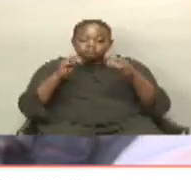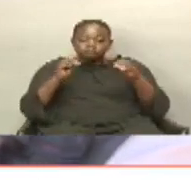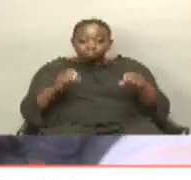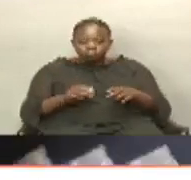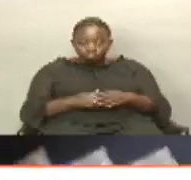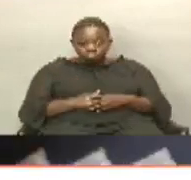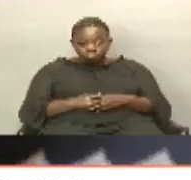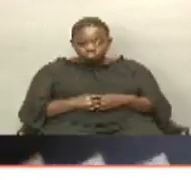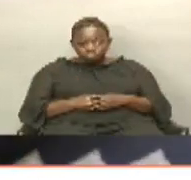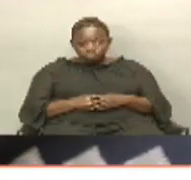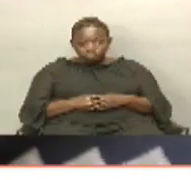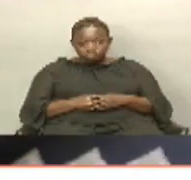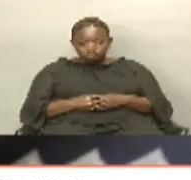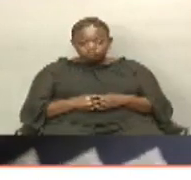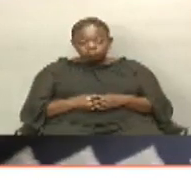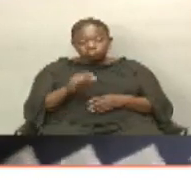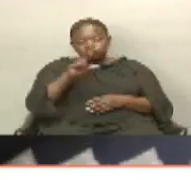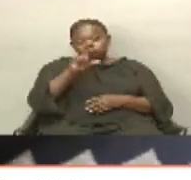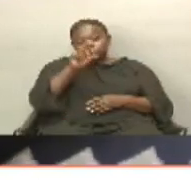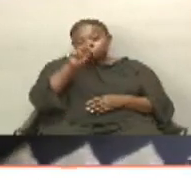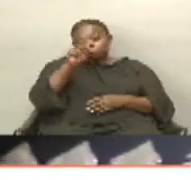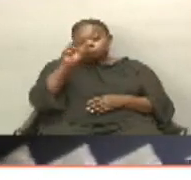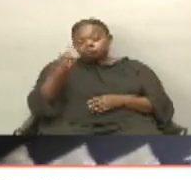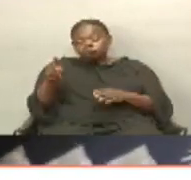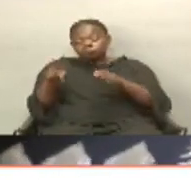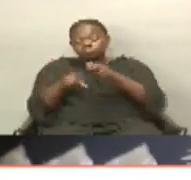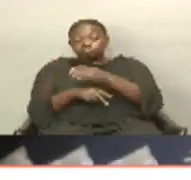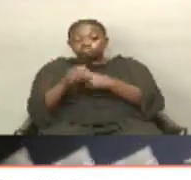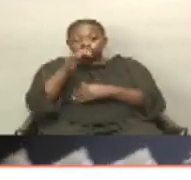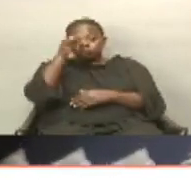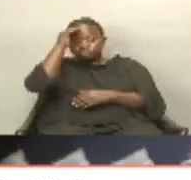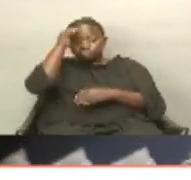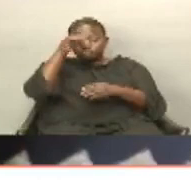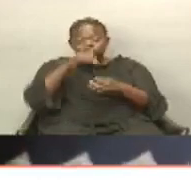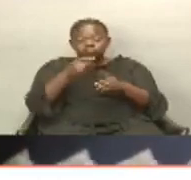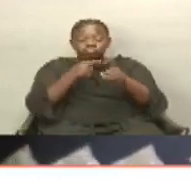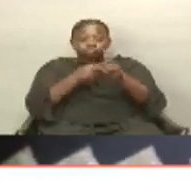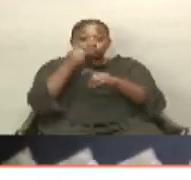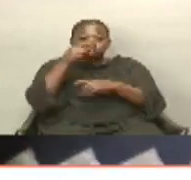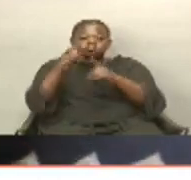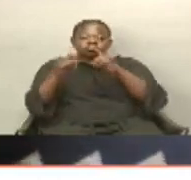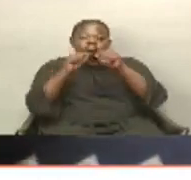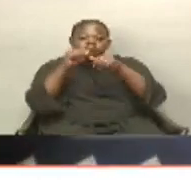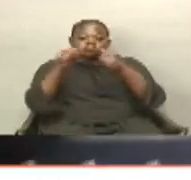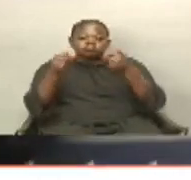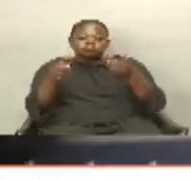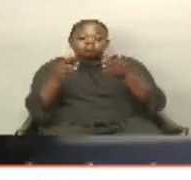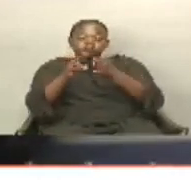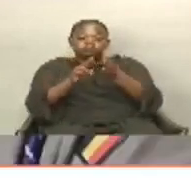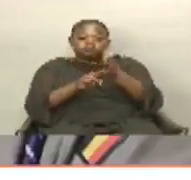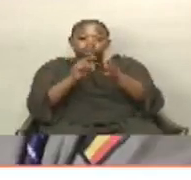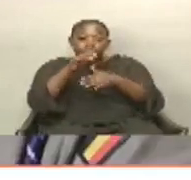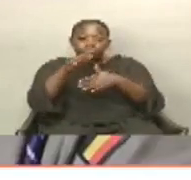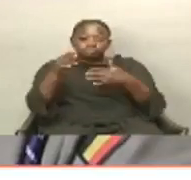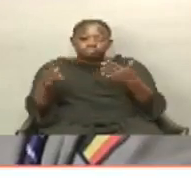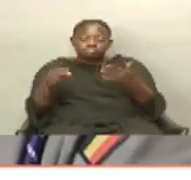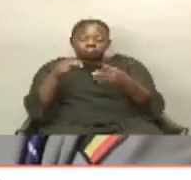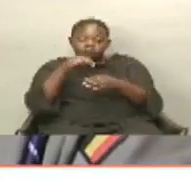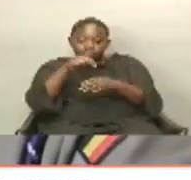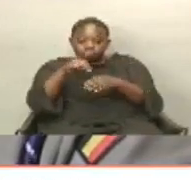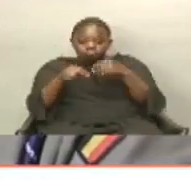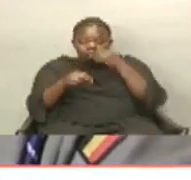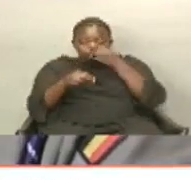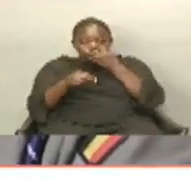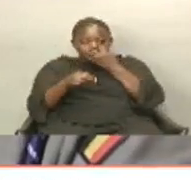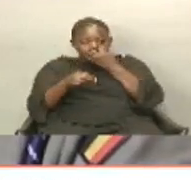ekyo. Bloko esijire nga yamyoko mwagazi wa polisi mkampane mirano ayogede kumpaba yon Pakistani ono. Era